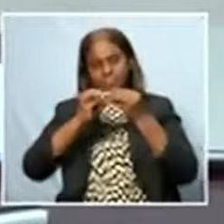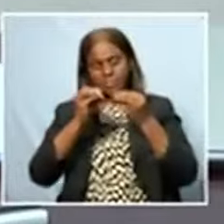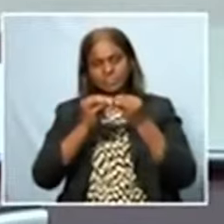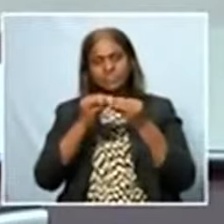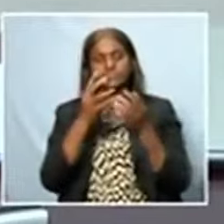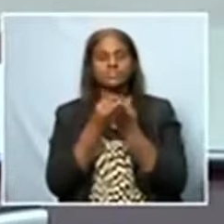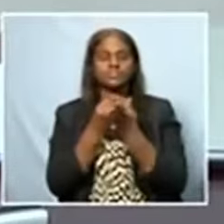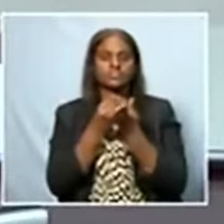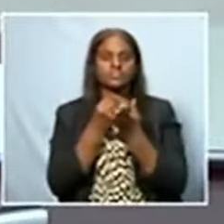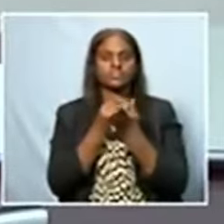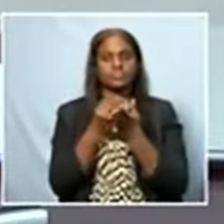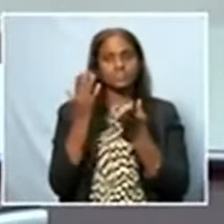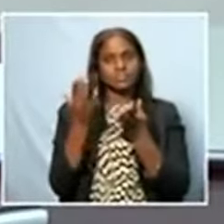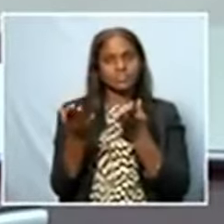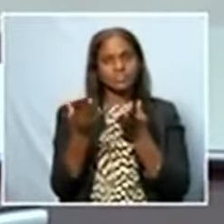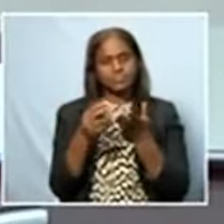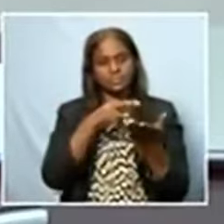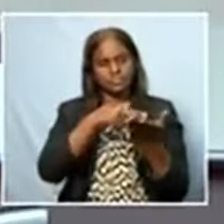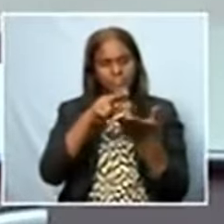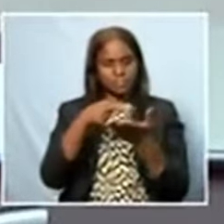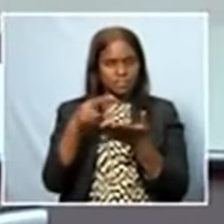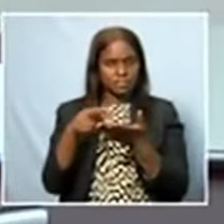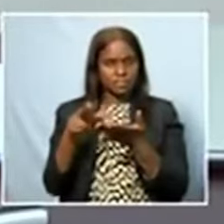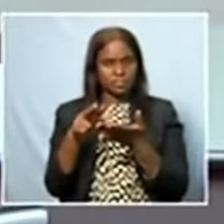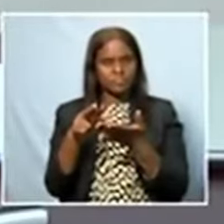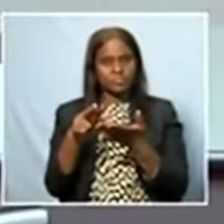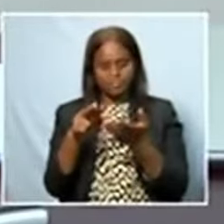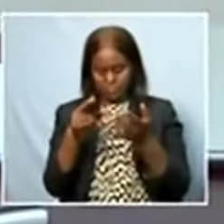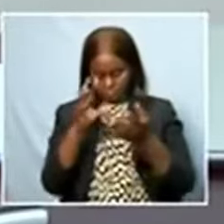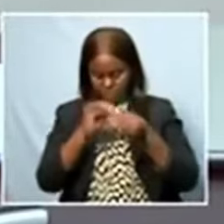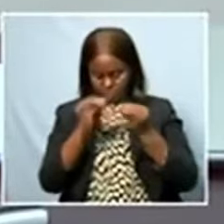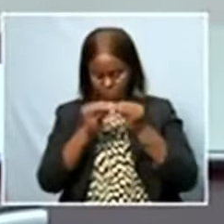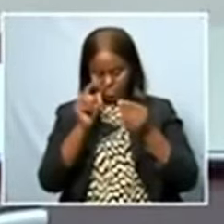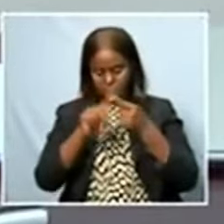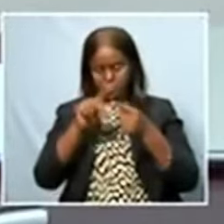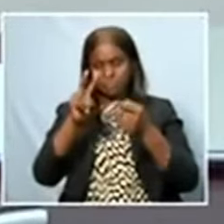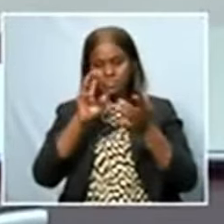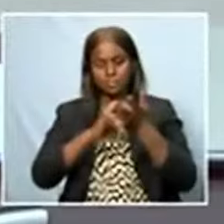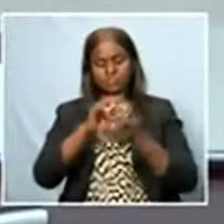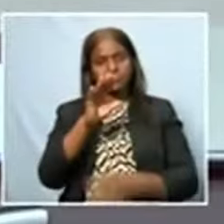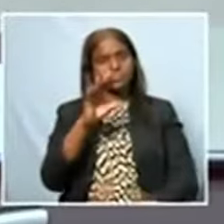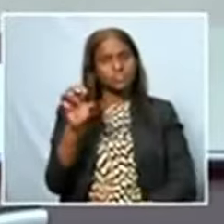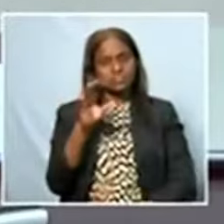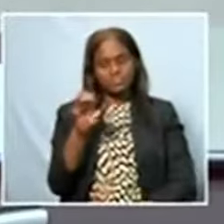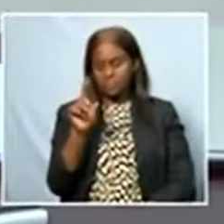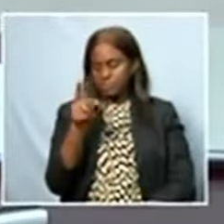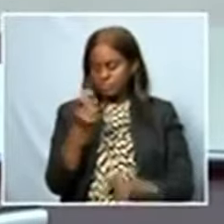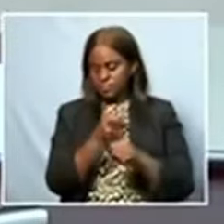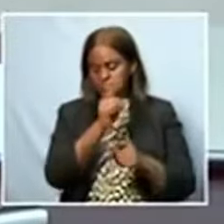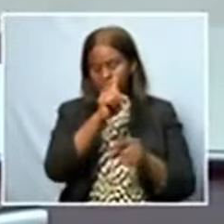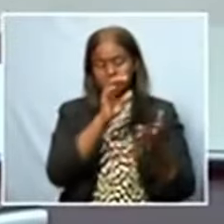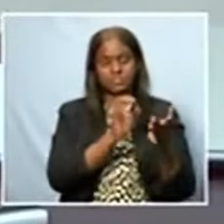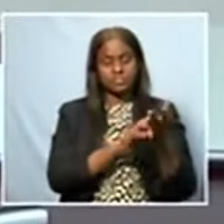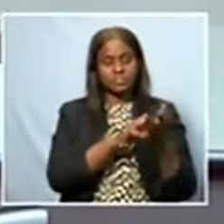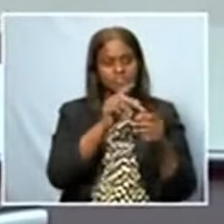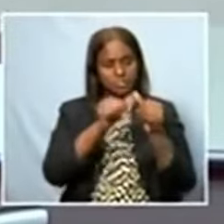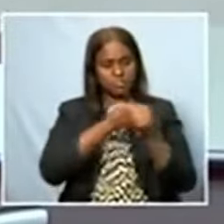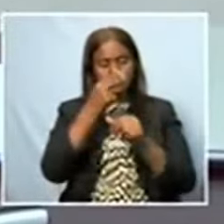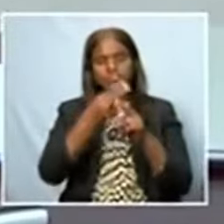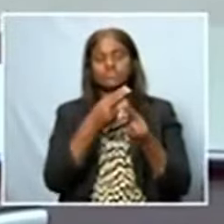income tax, the rental income threshold to 2,500 from 1,000 per